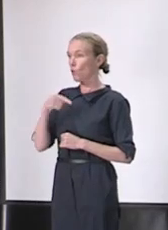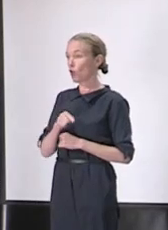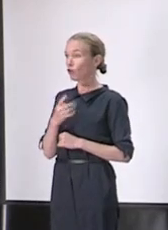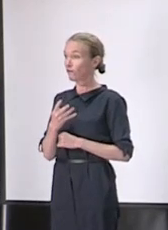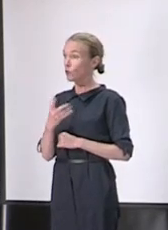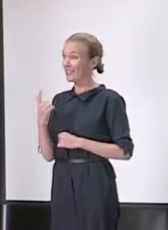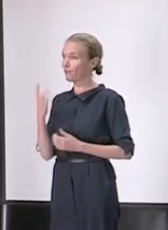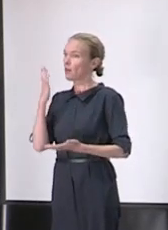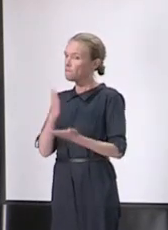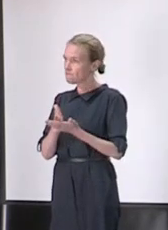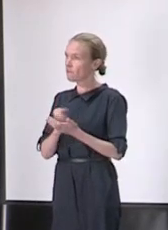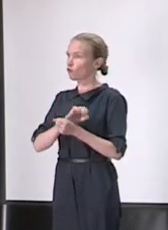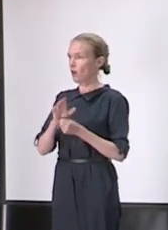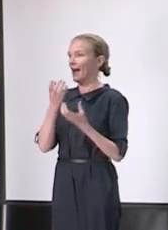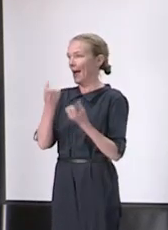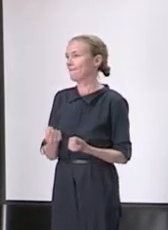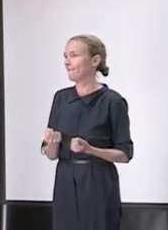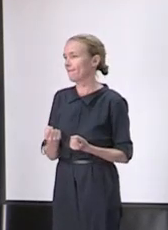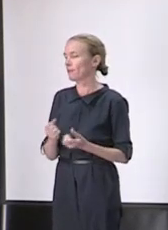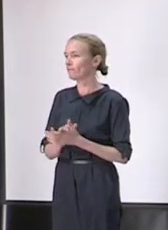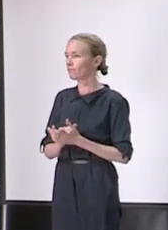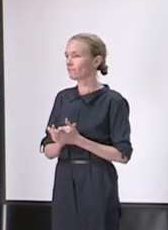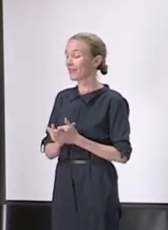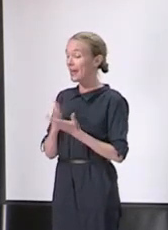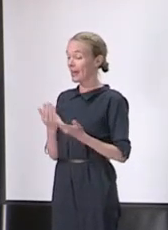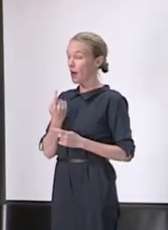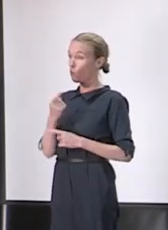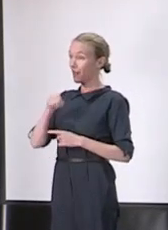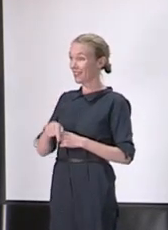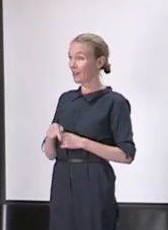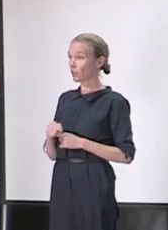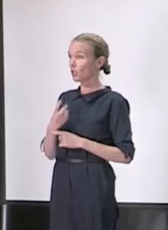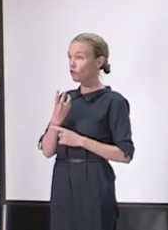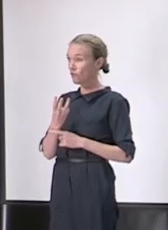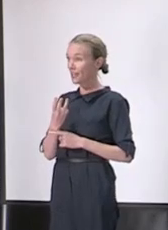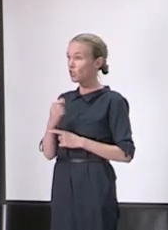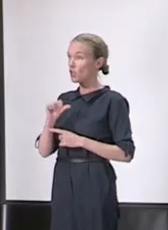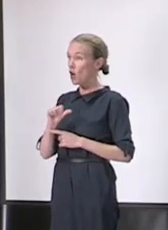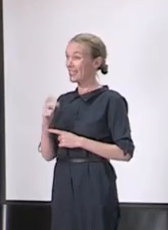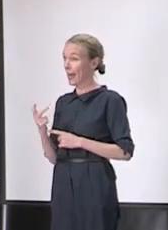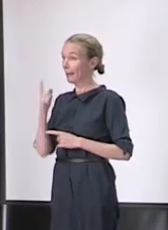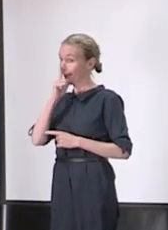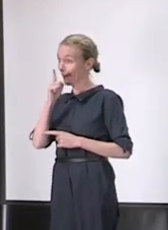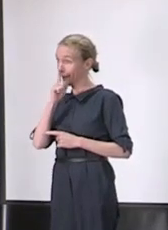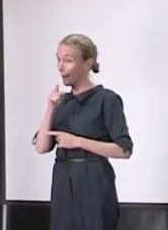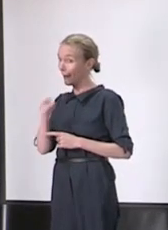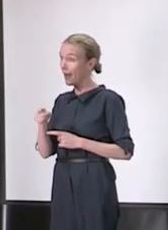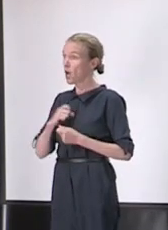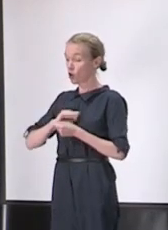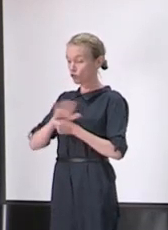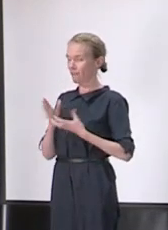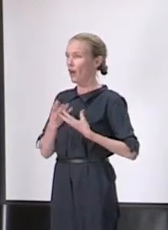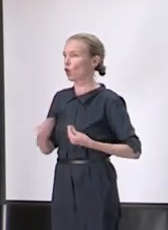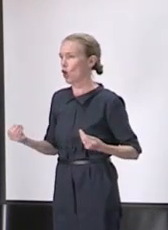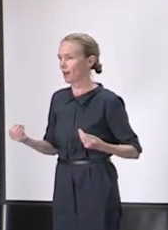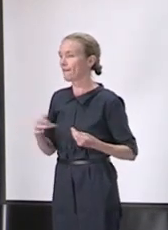1,147 are confirmed. We now have 1,398 people who are reported as having recovered from COVID-19.